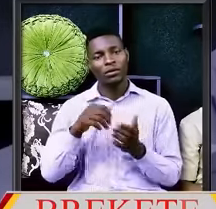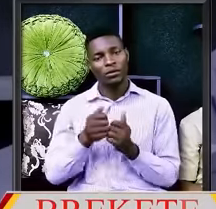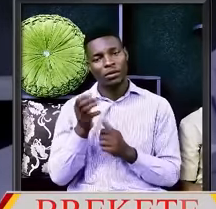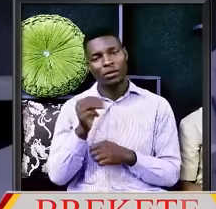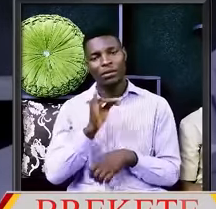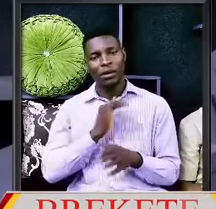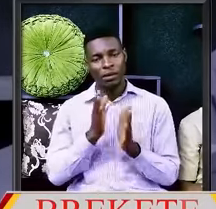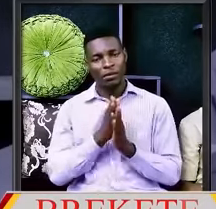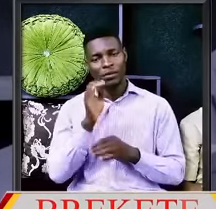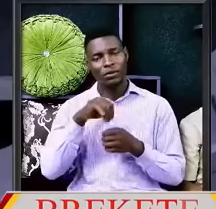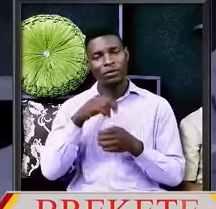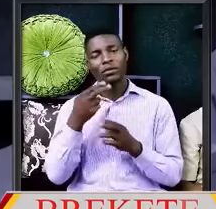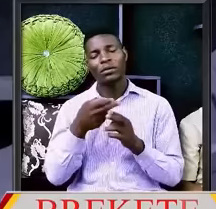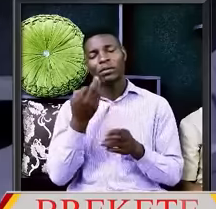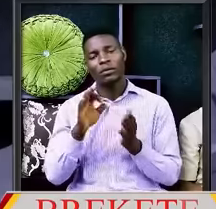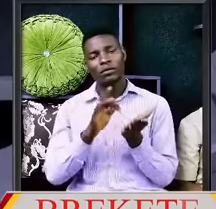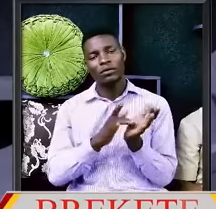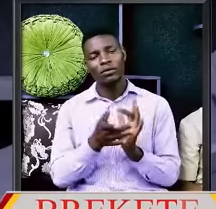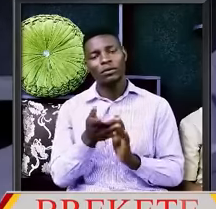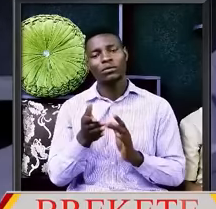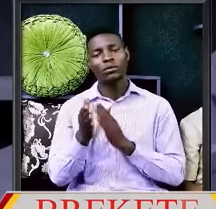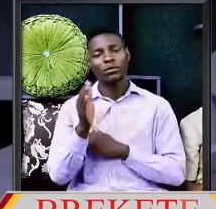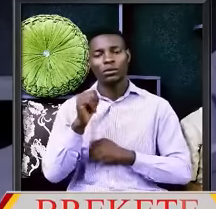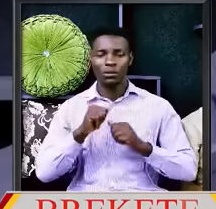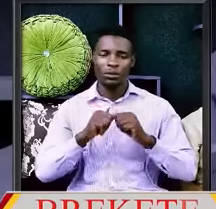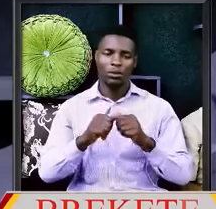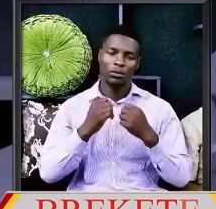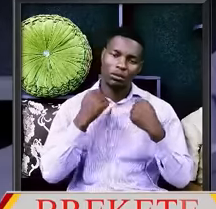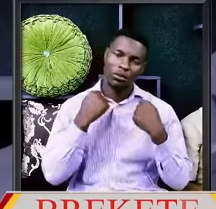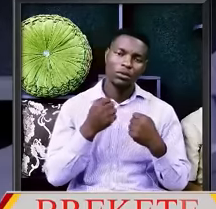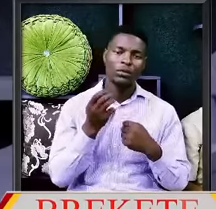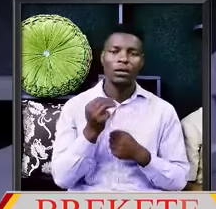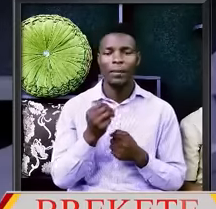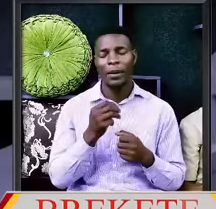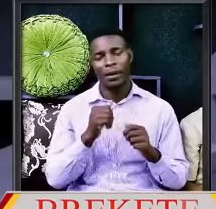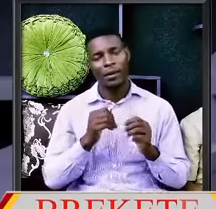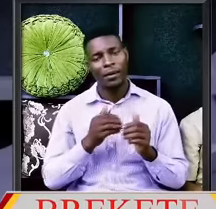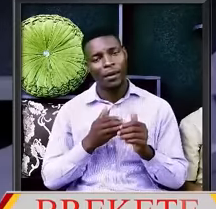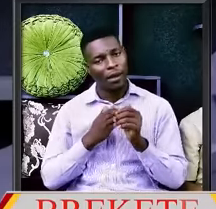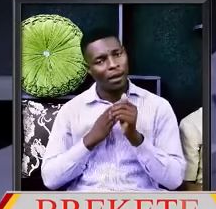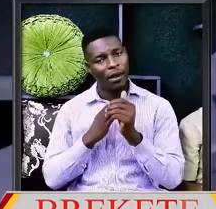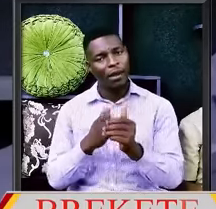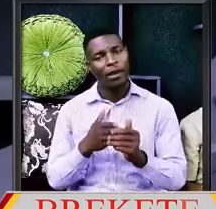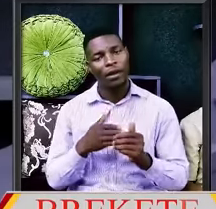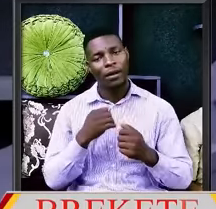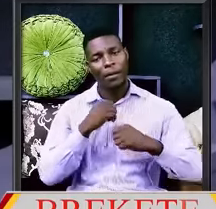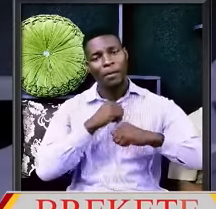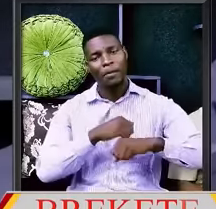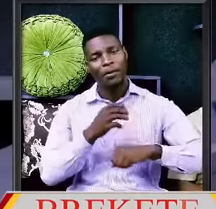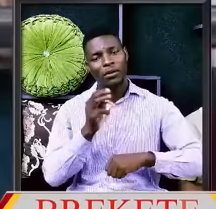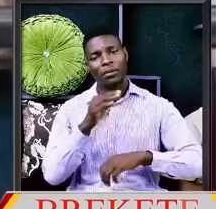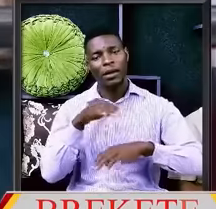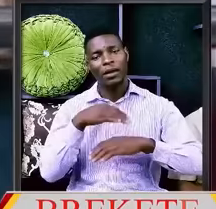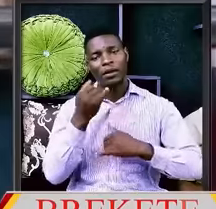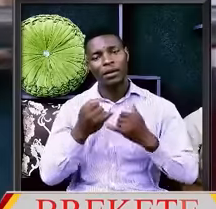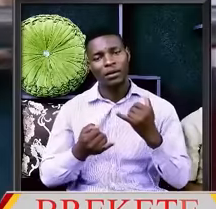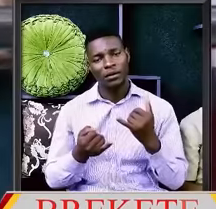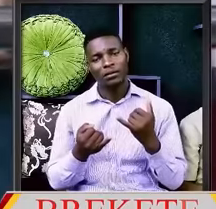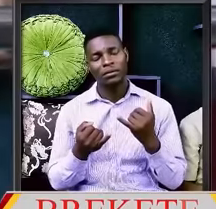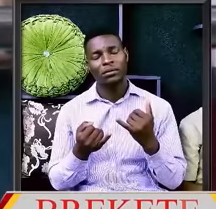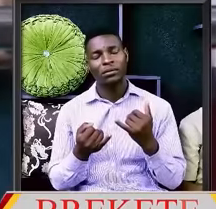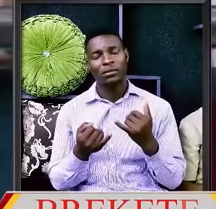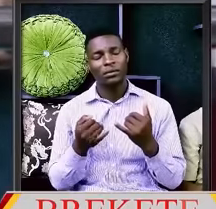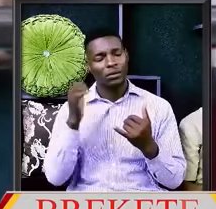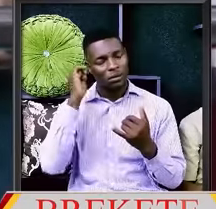that God will continue to strengthen him and guide and protect him. And at the end, he